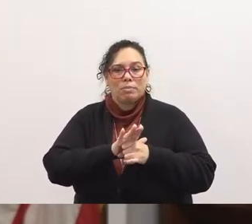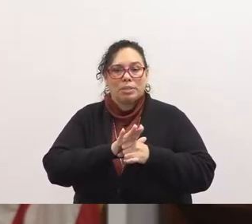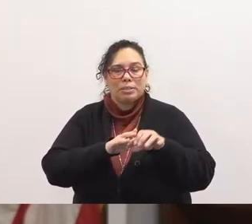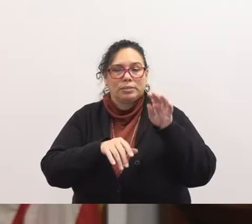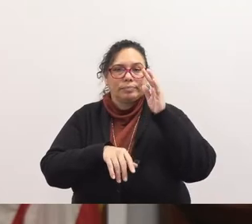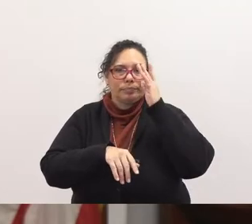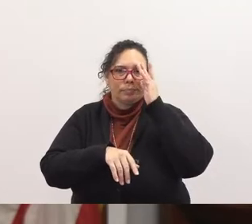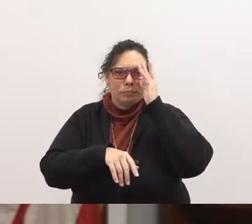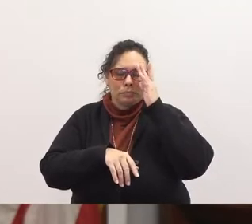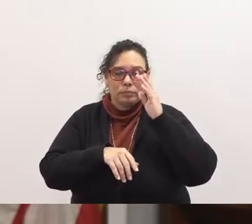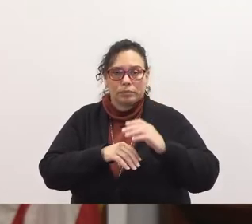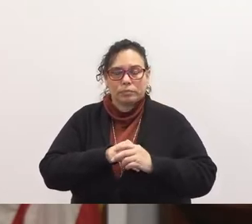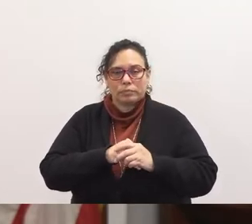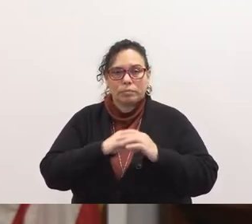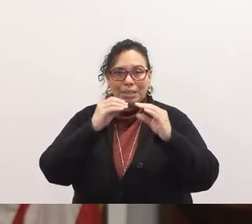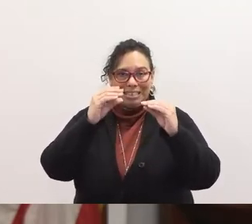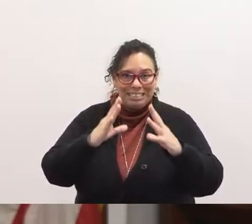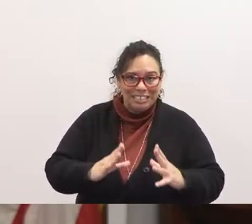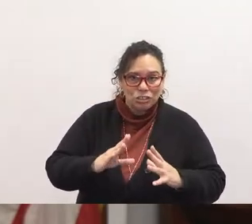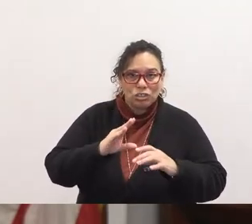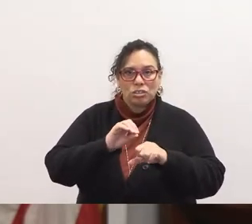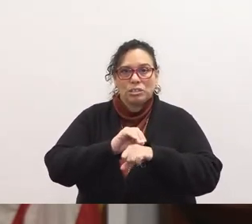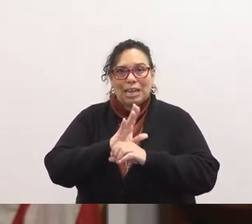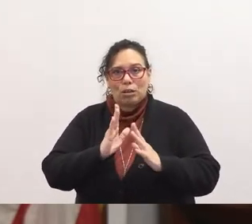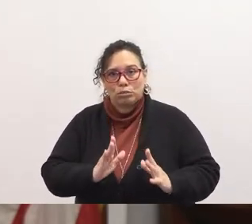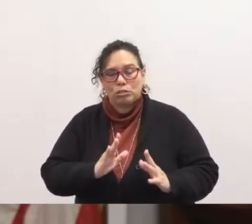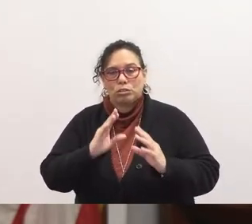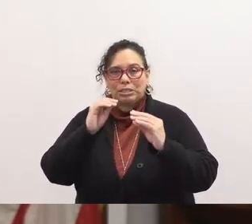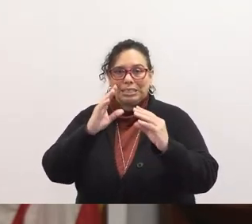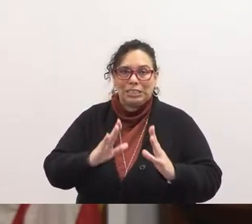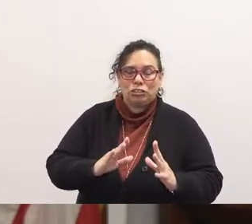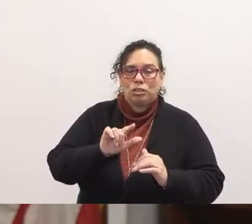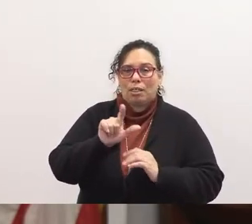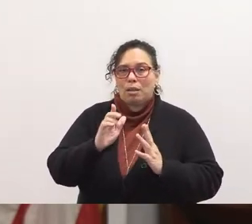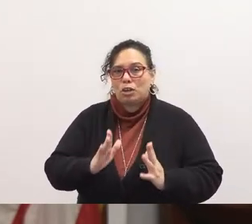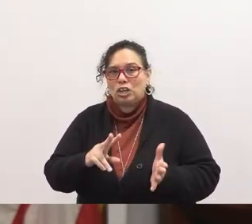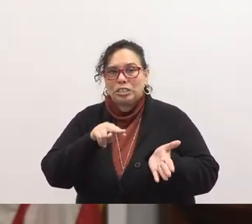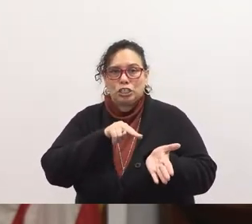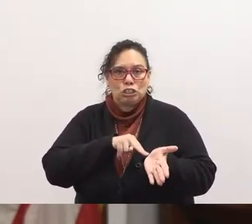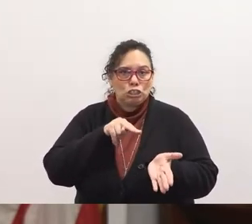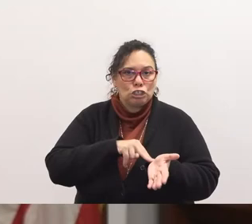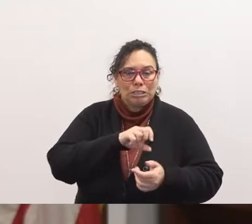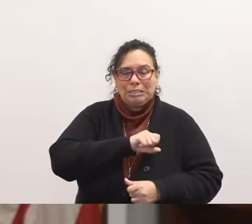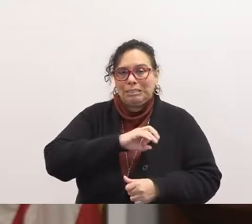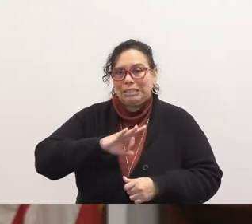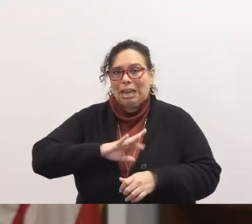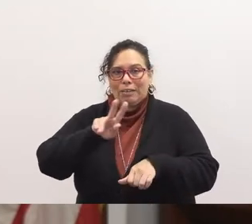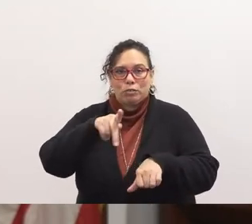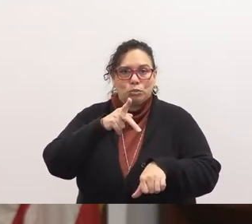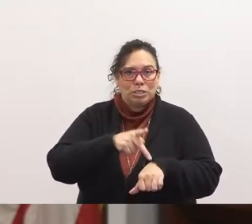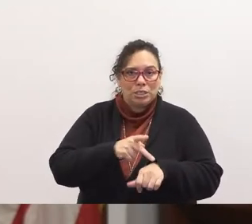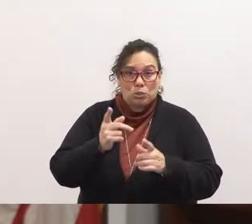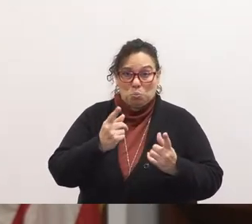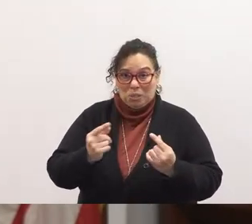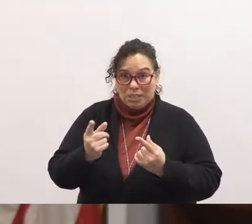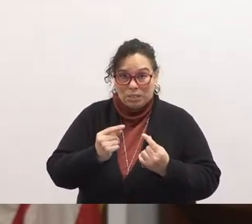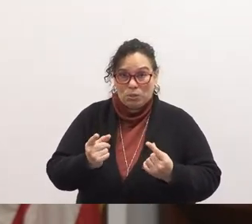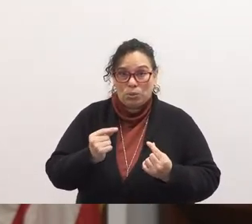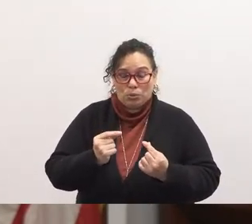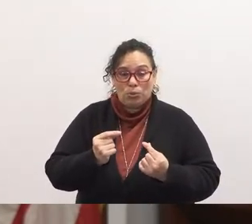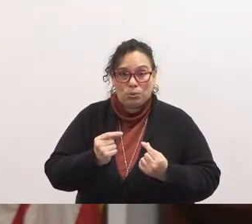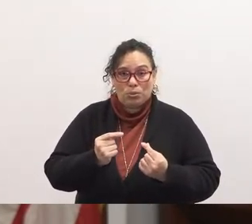our teachers and counselors and teacher librarians and nurses and staff and principals do